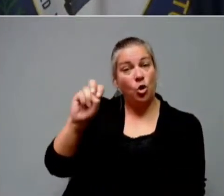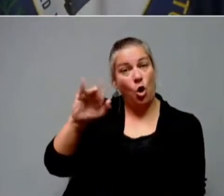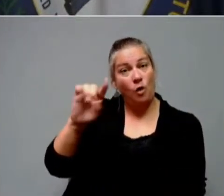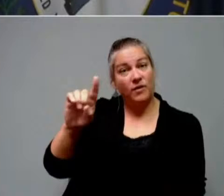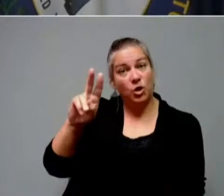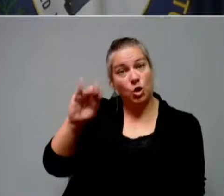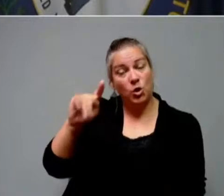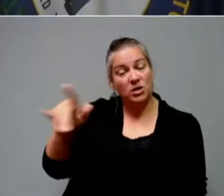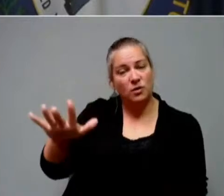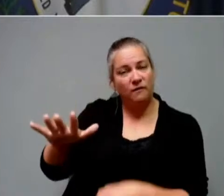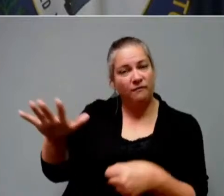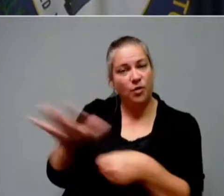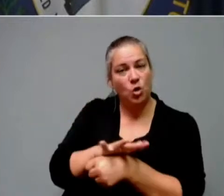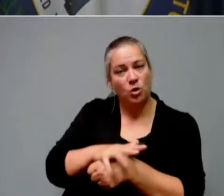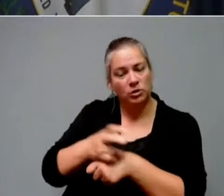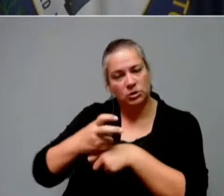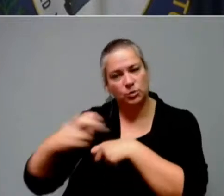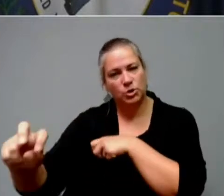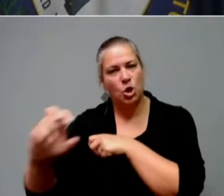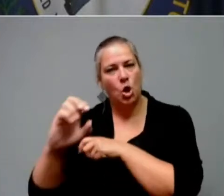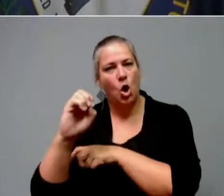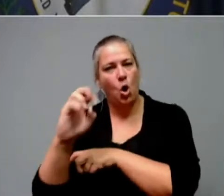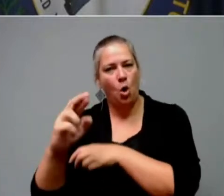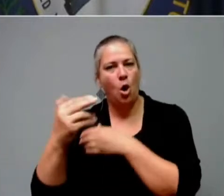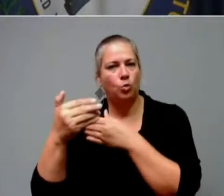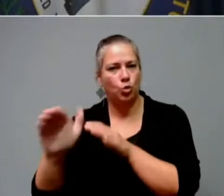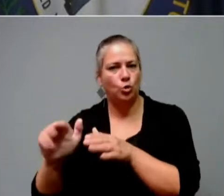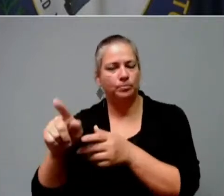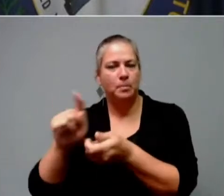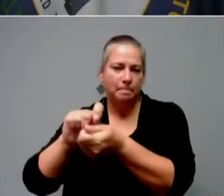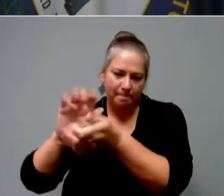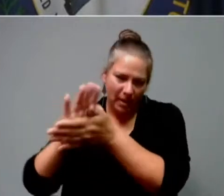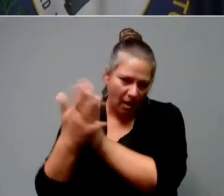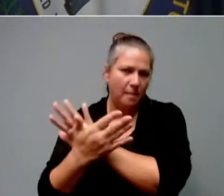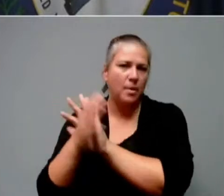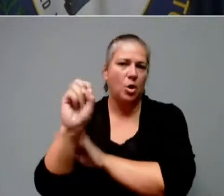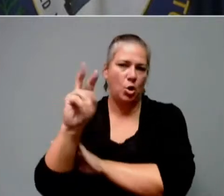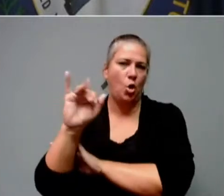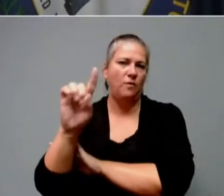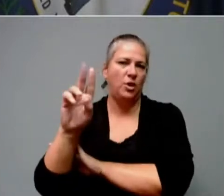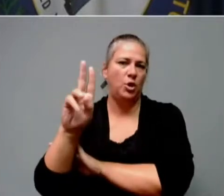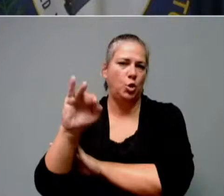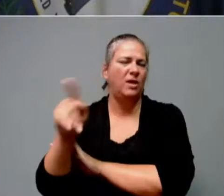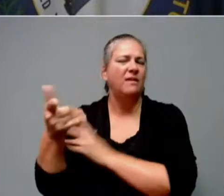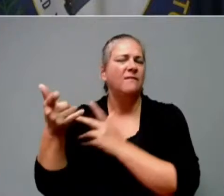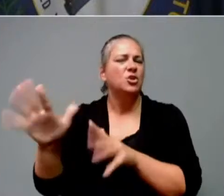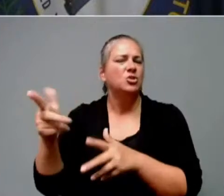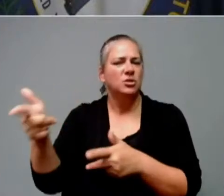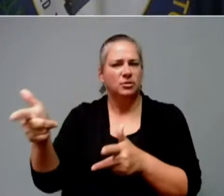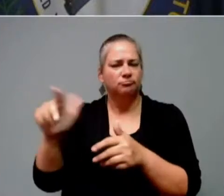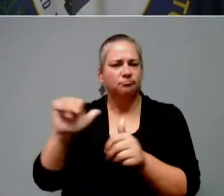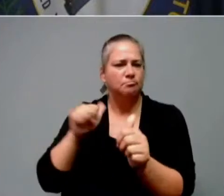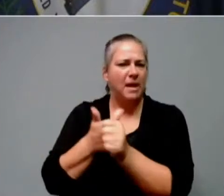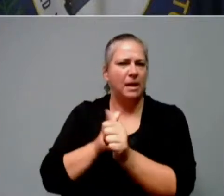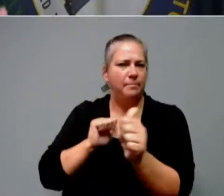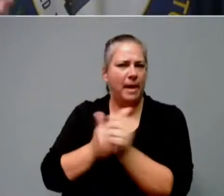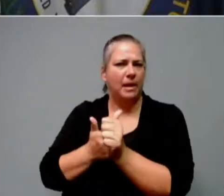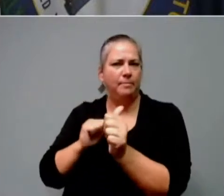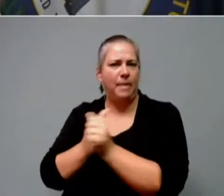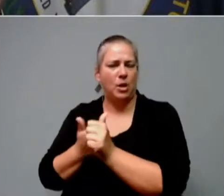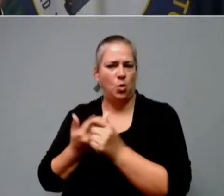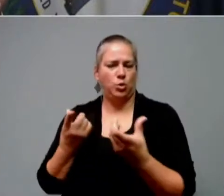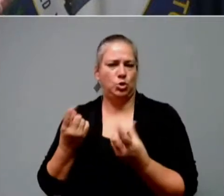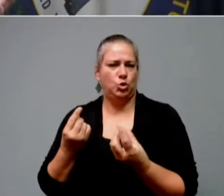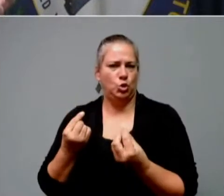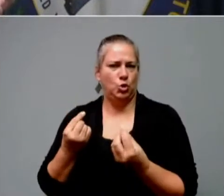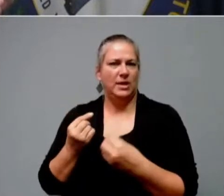an OR room to a new COVID unit. So they've all worked through plans now on how they